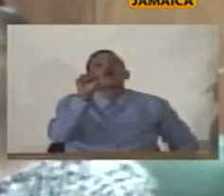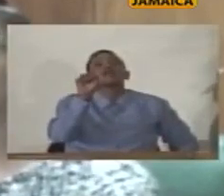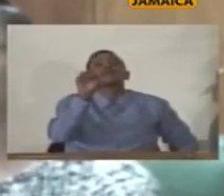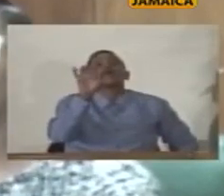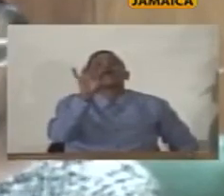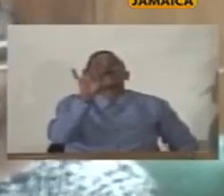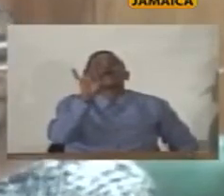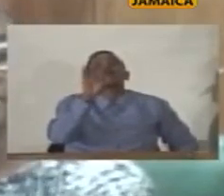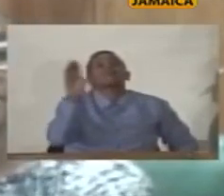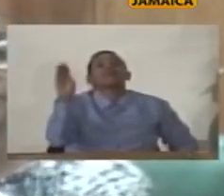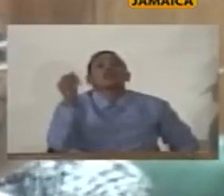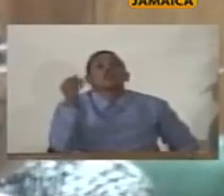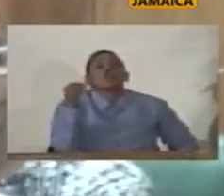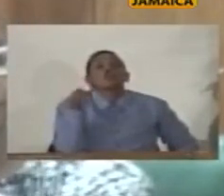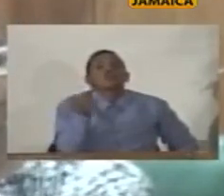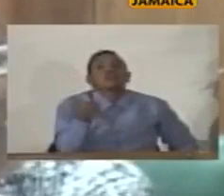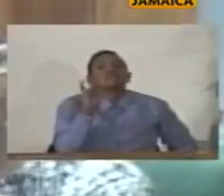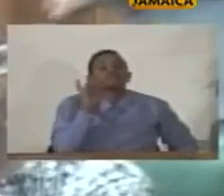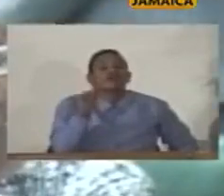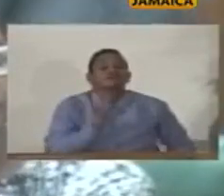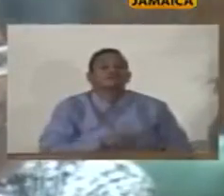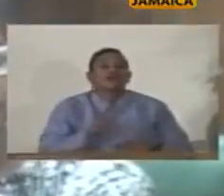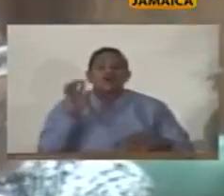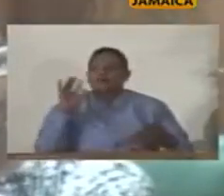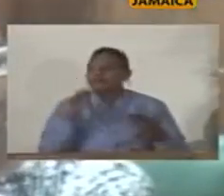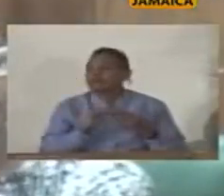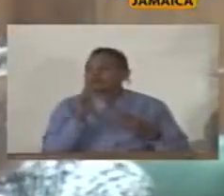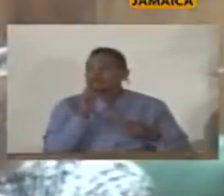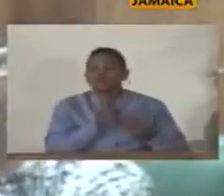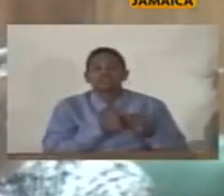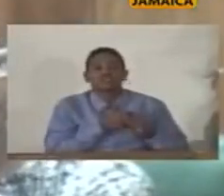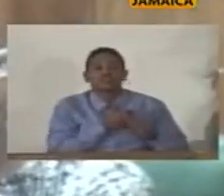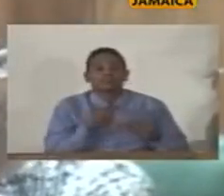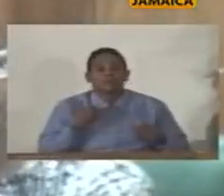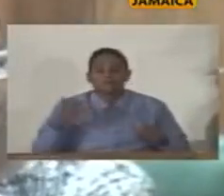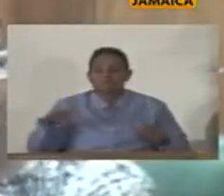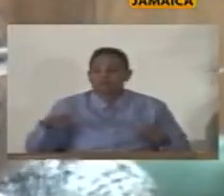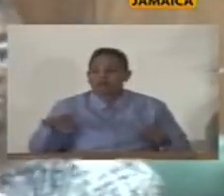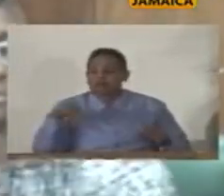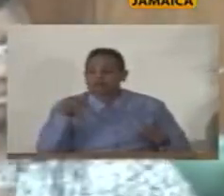$1.18 billion for that period for each member of parliament.